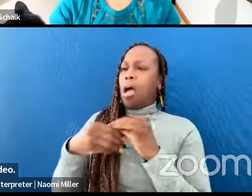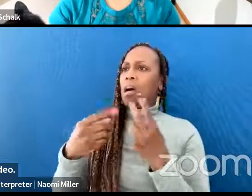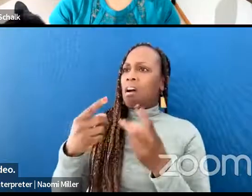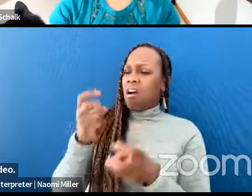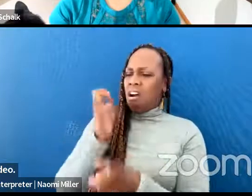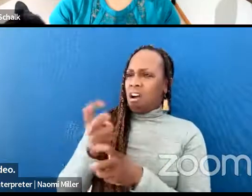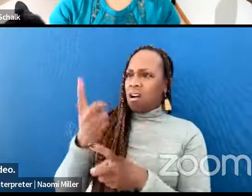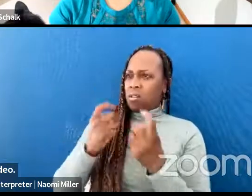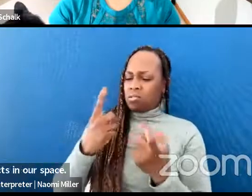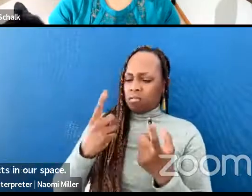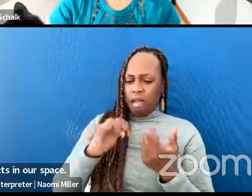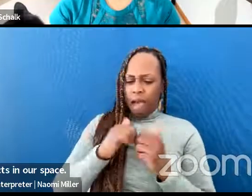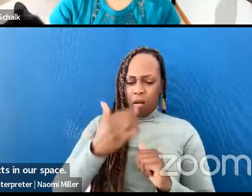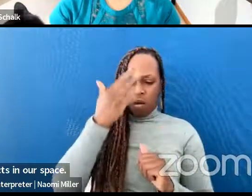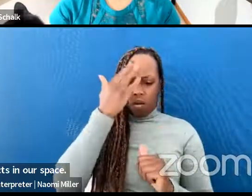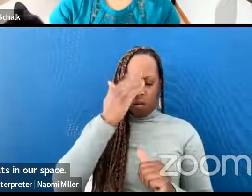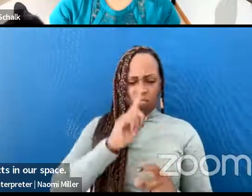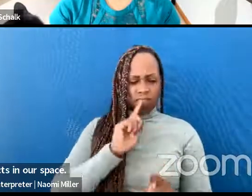I'm trans?